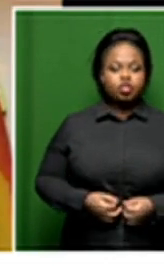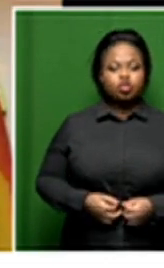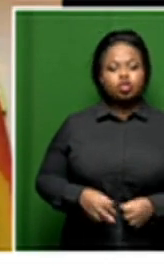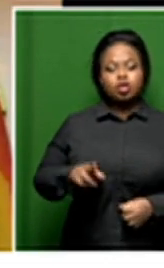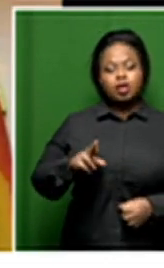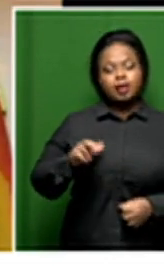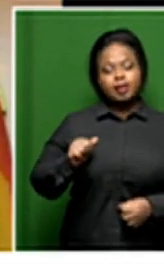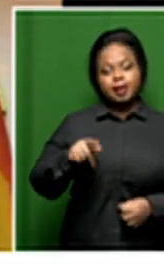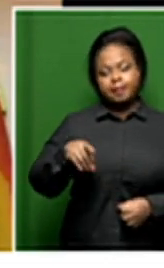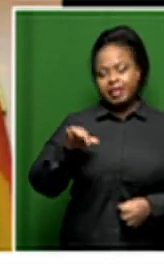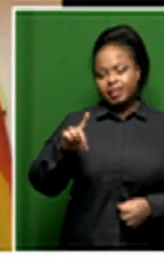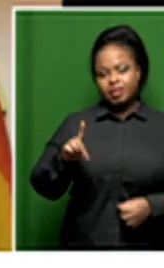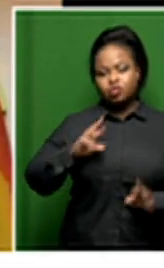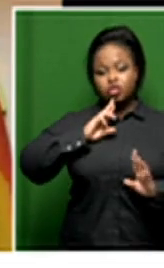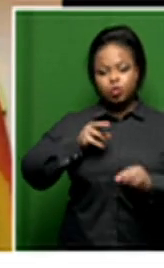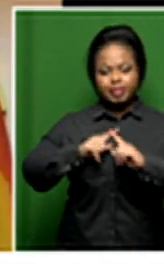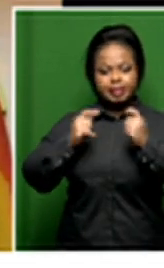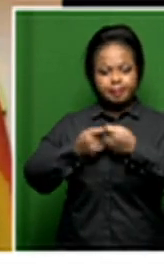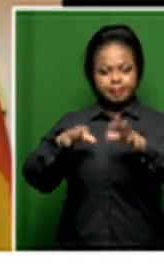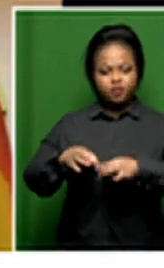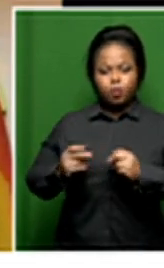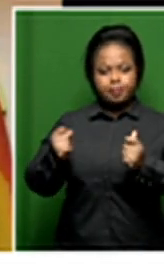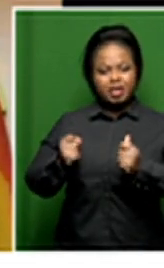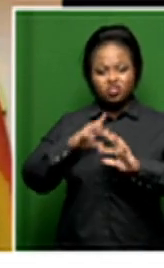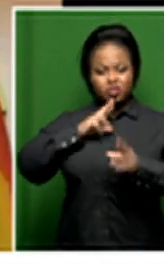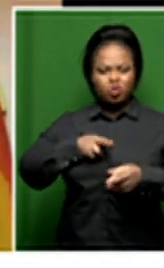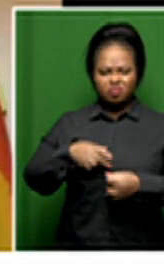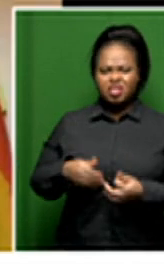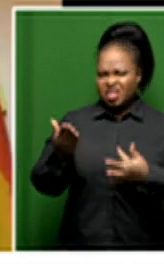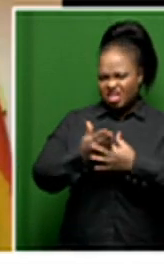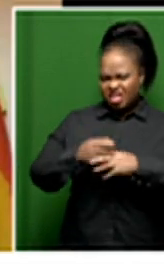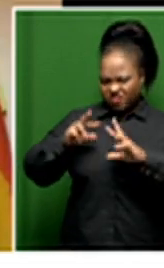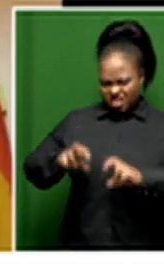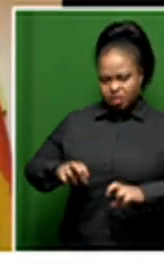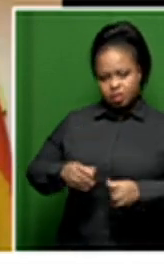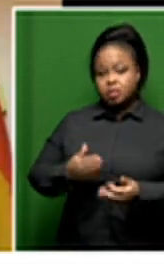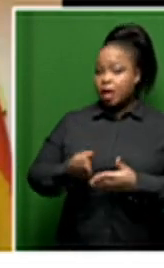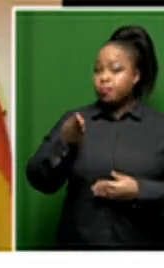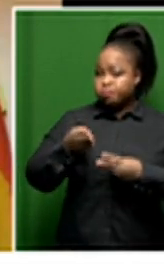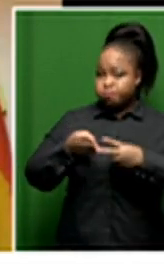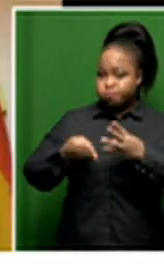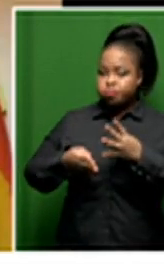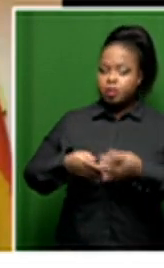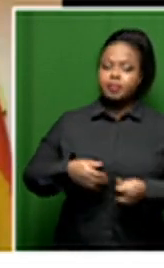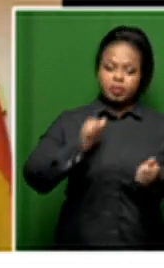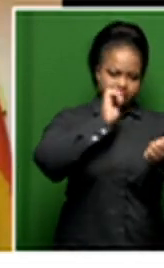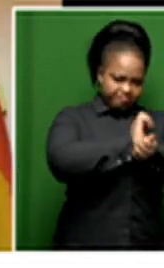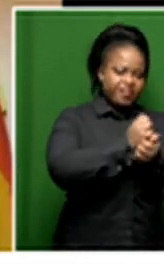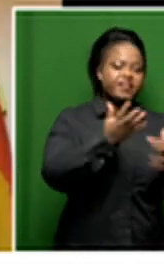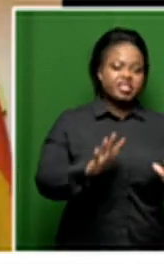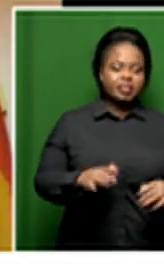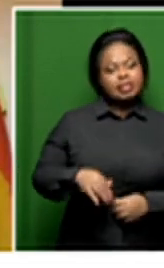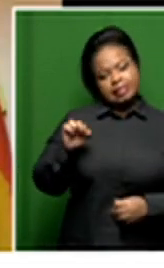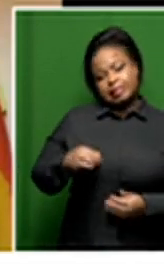response team, or even, the case investigation, they have been investigation. There's been arrest, as Deputy